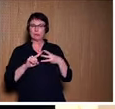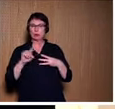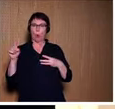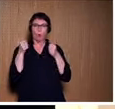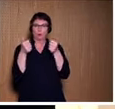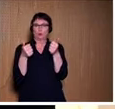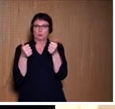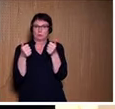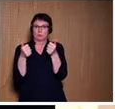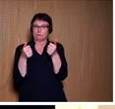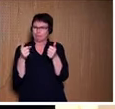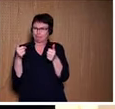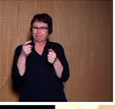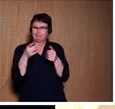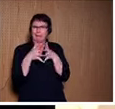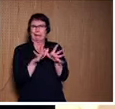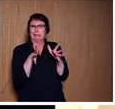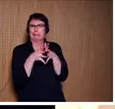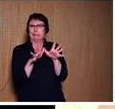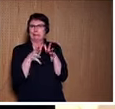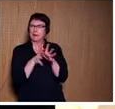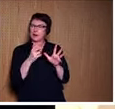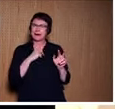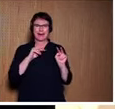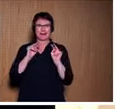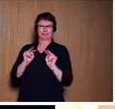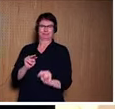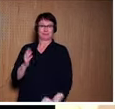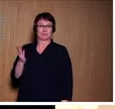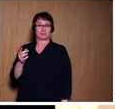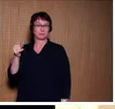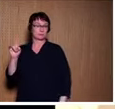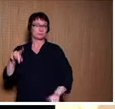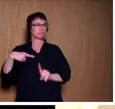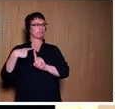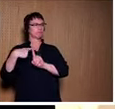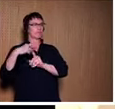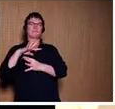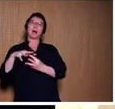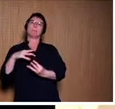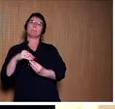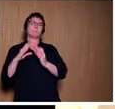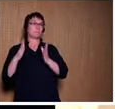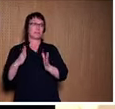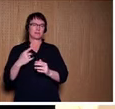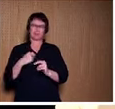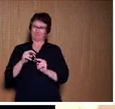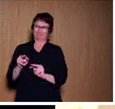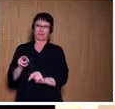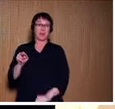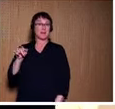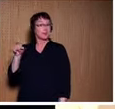no mistake, groups calling themselves pro-family are not interested